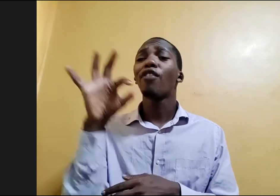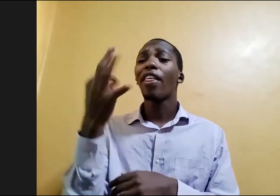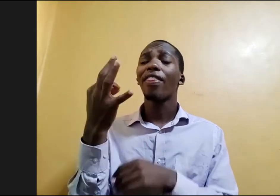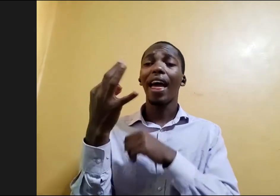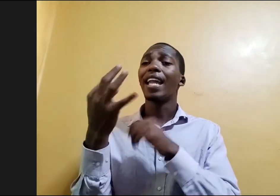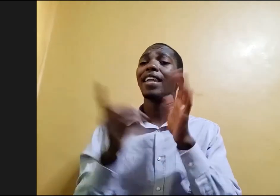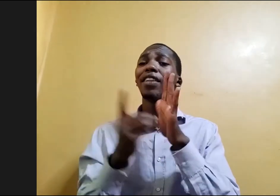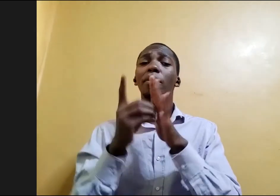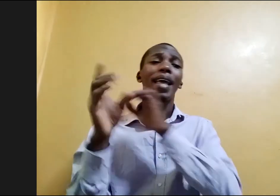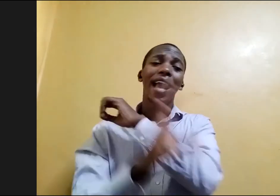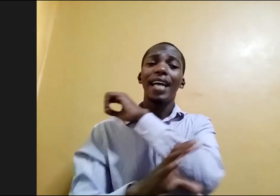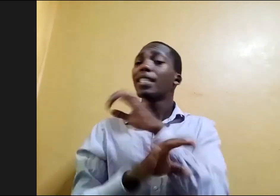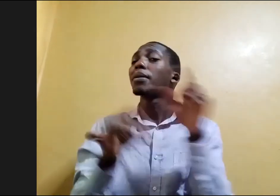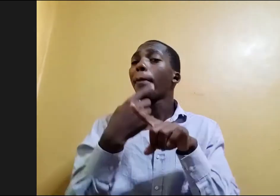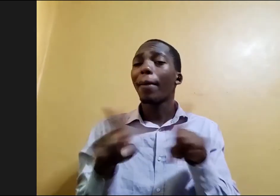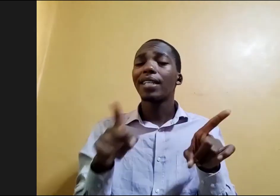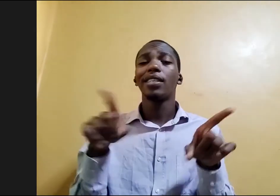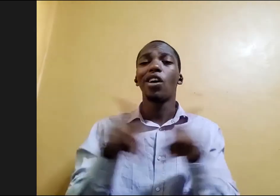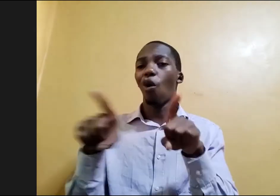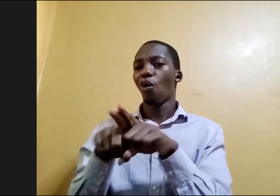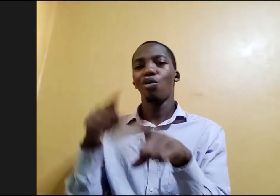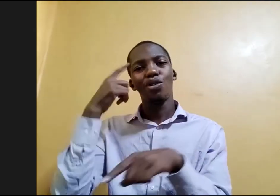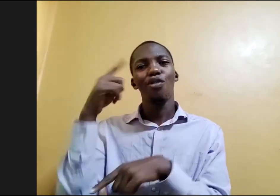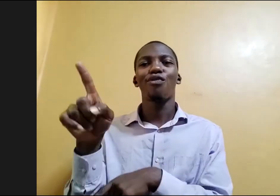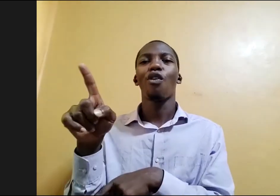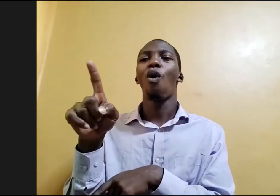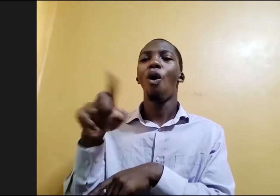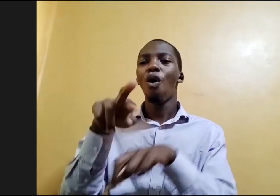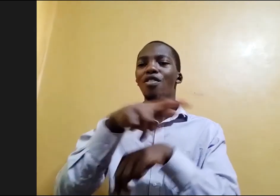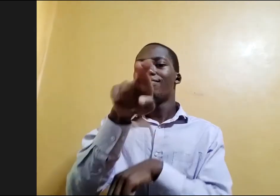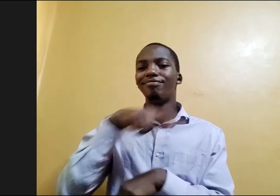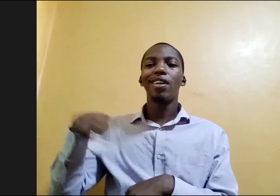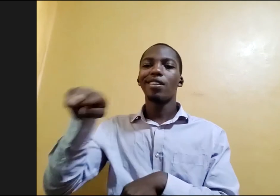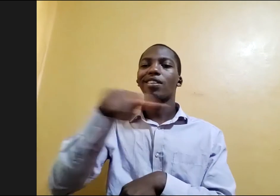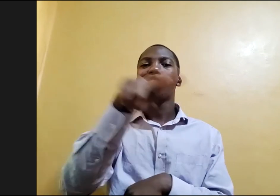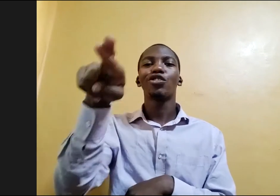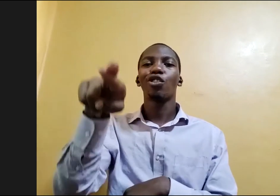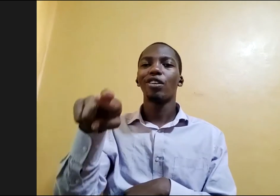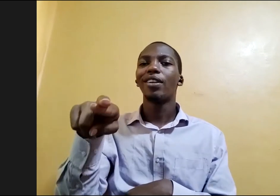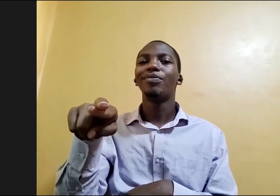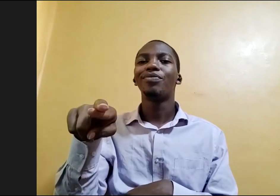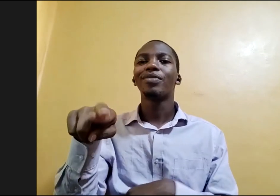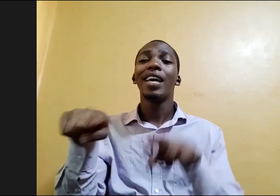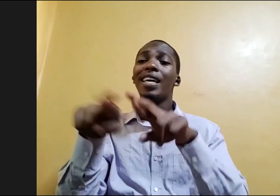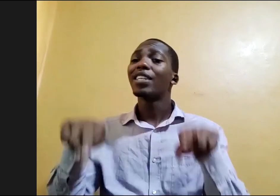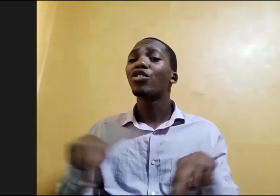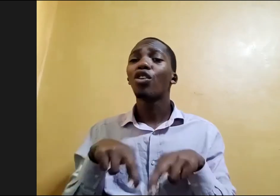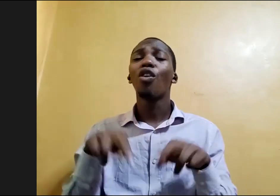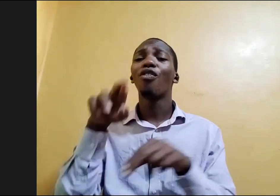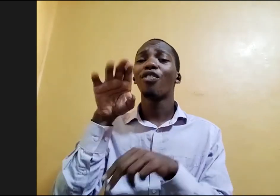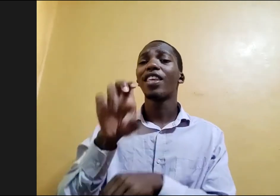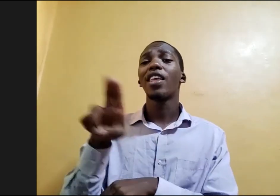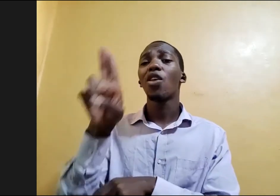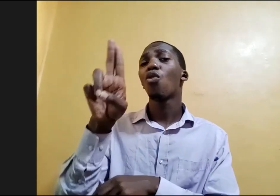outmost region of of the EU, like